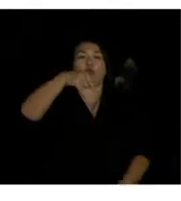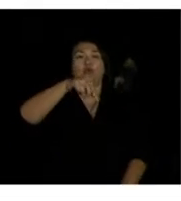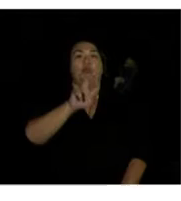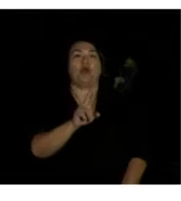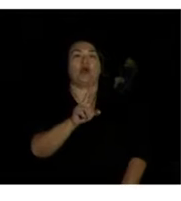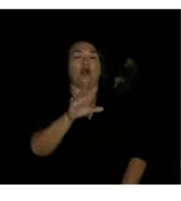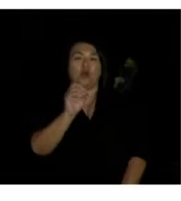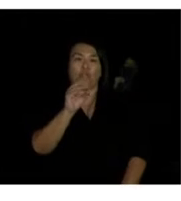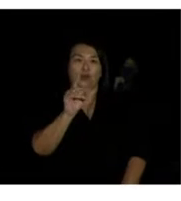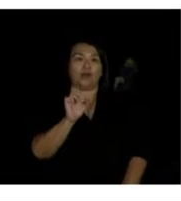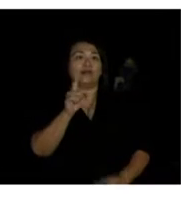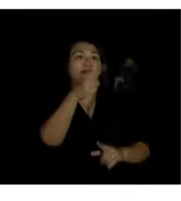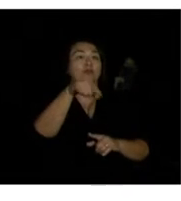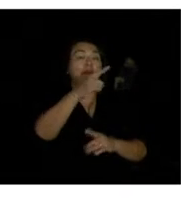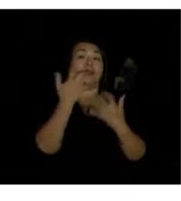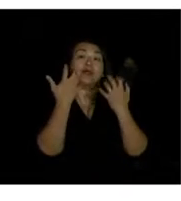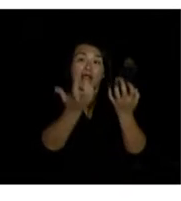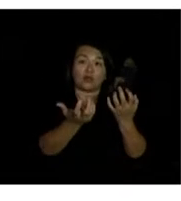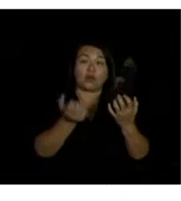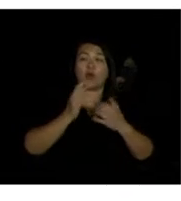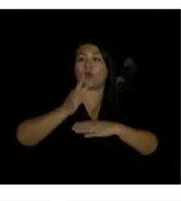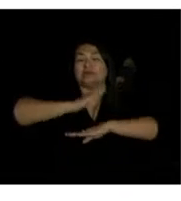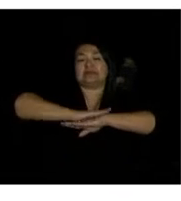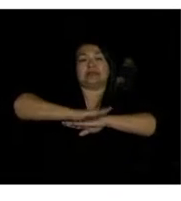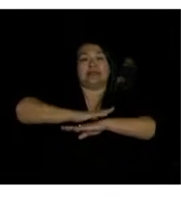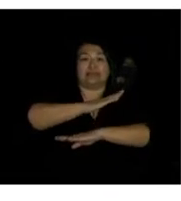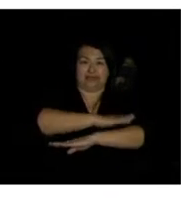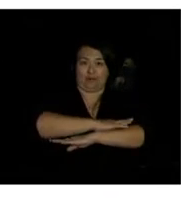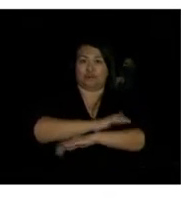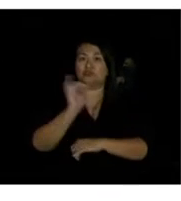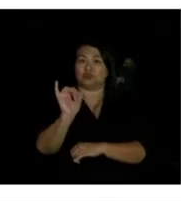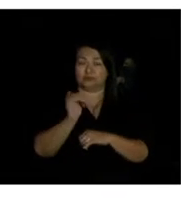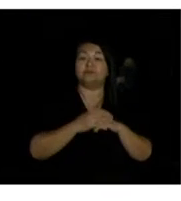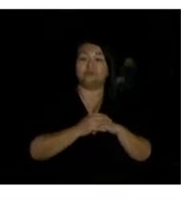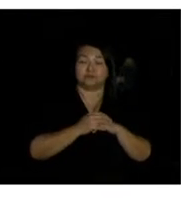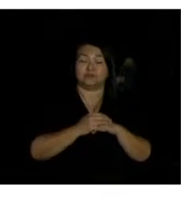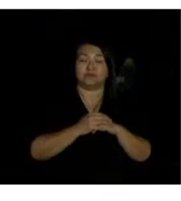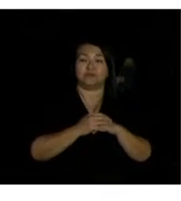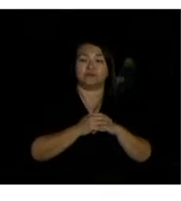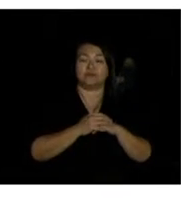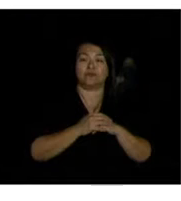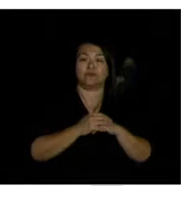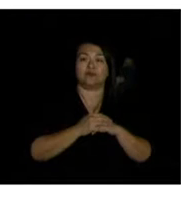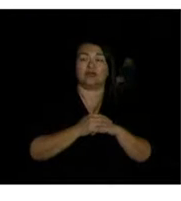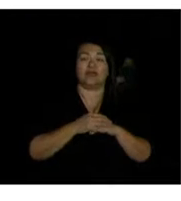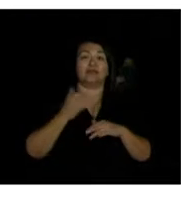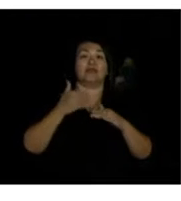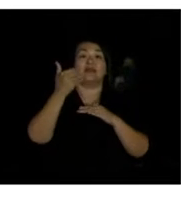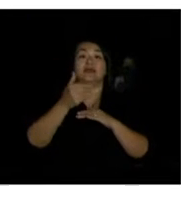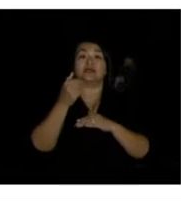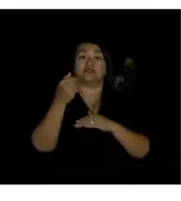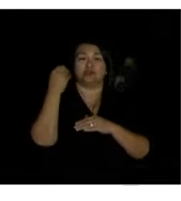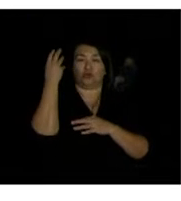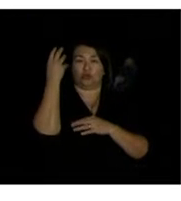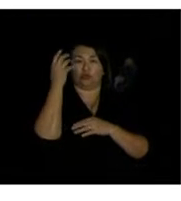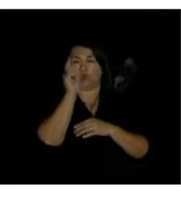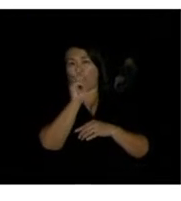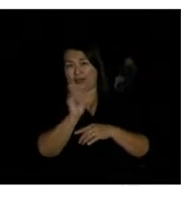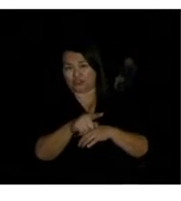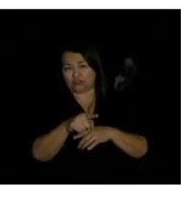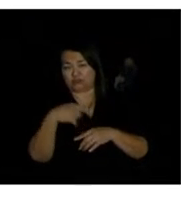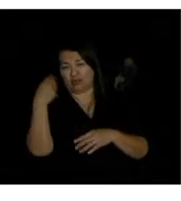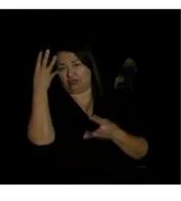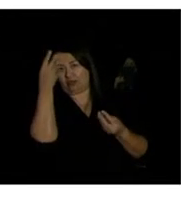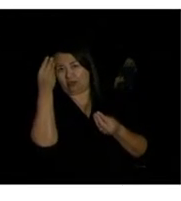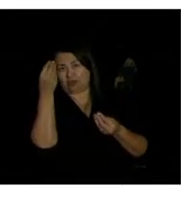in the gallery and then those of you who are sitting at your table. And the next question or thought that I'd like you to